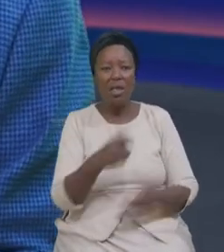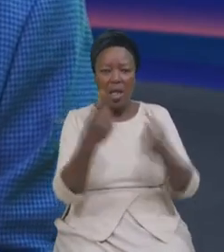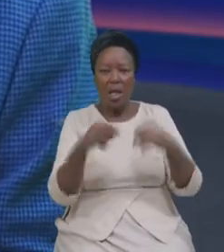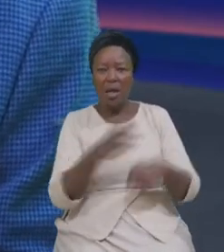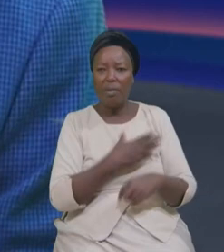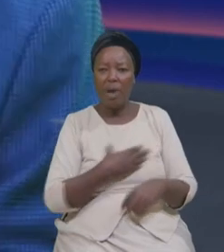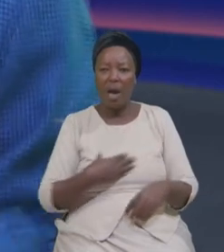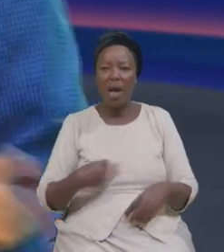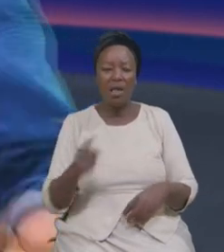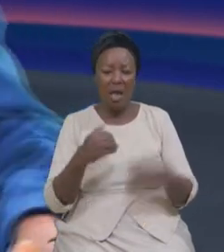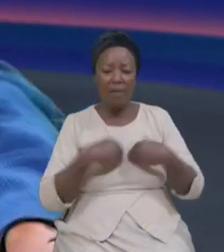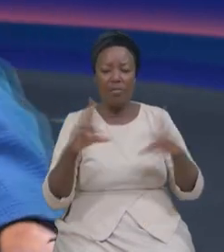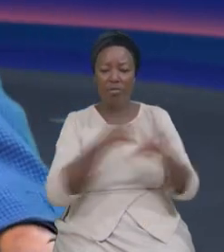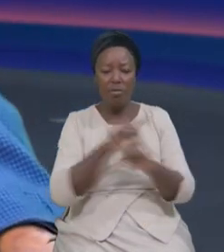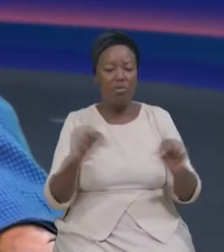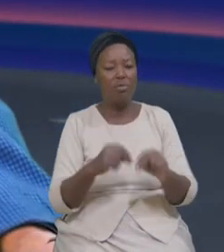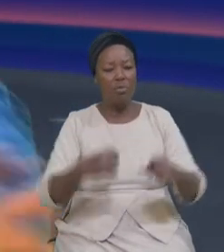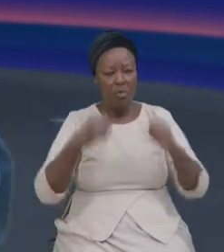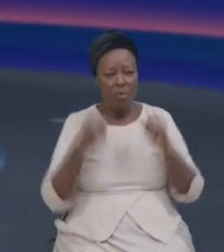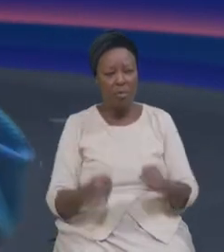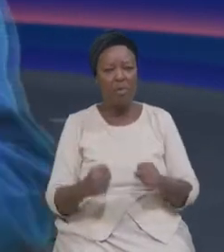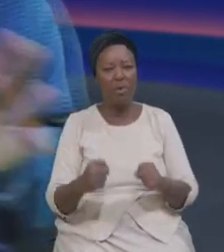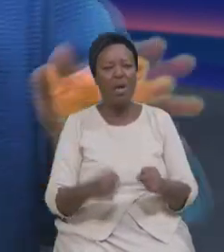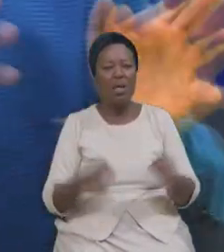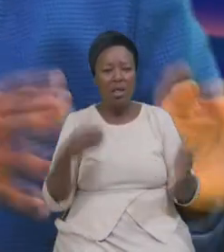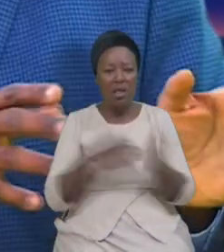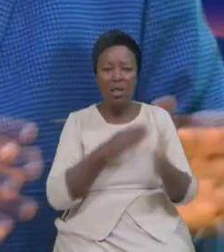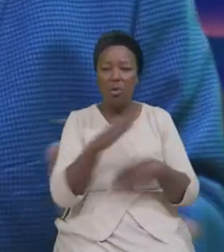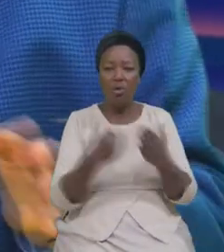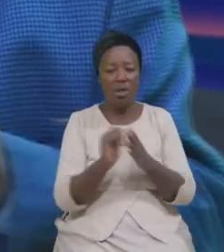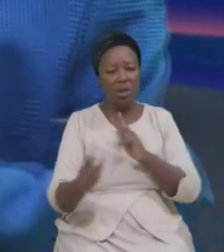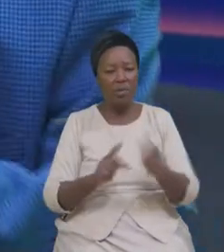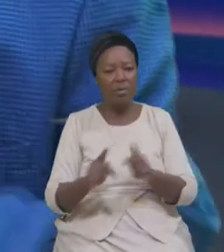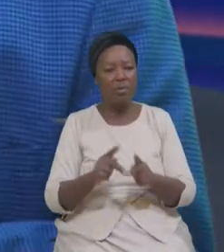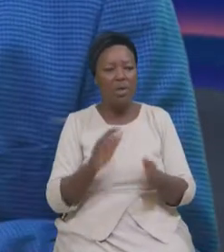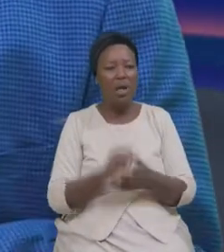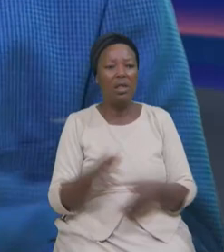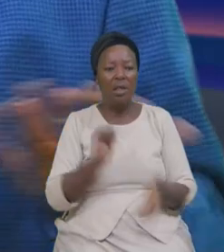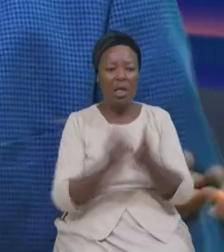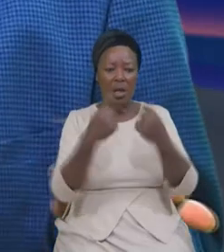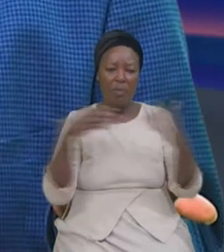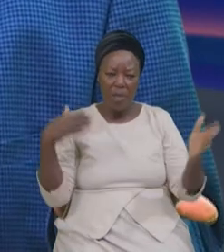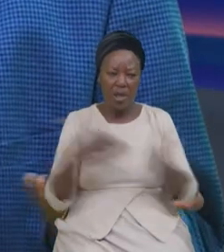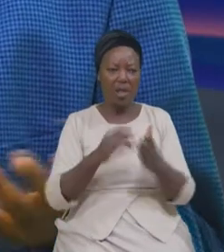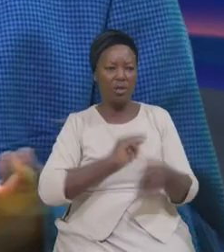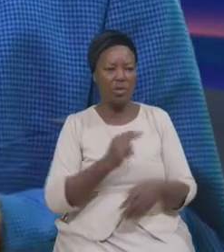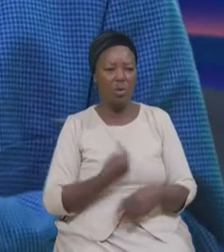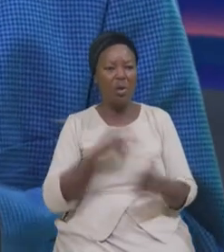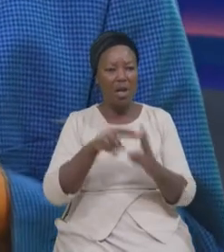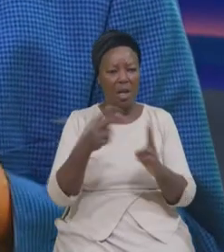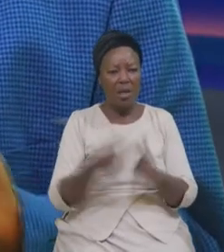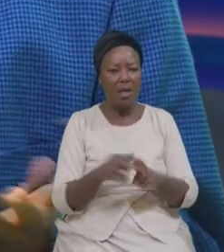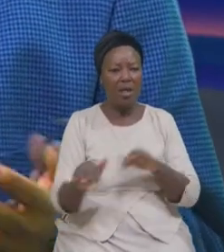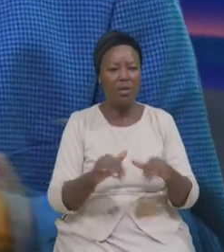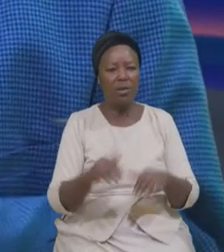and they have no might against this company that cometh against us. Neither know